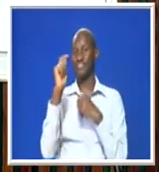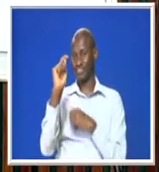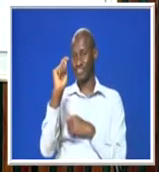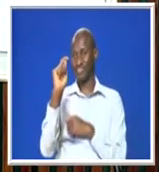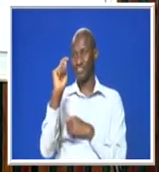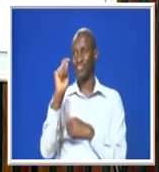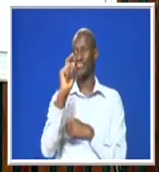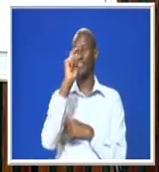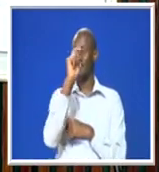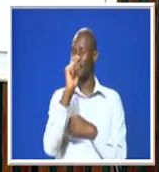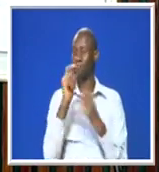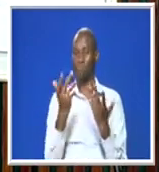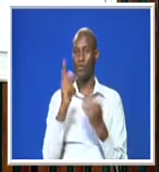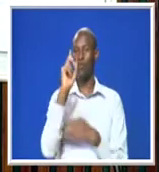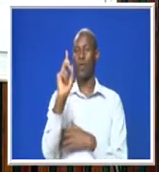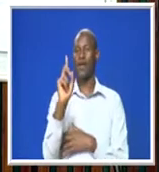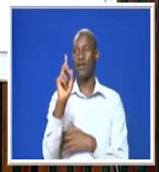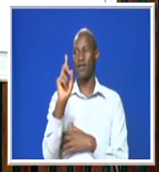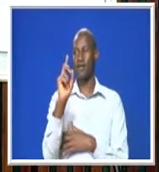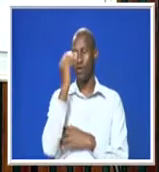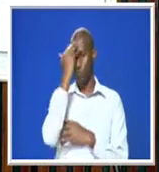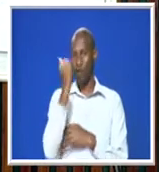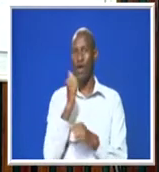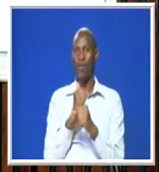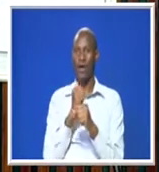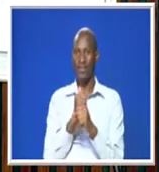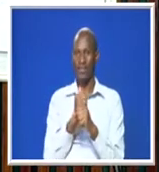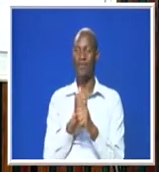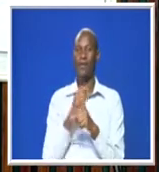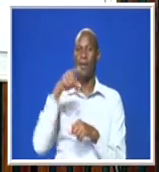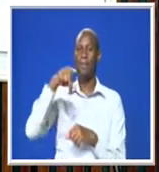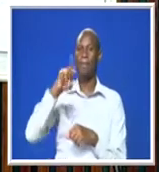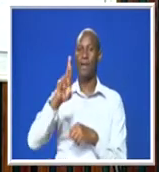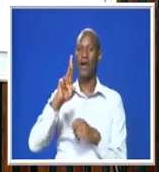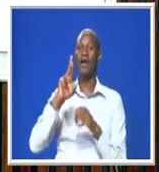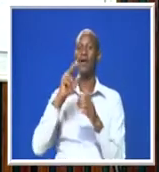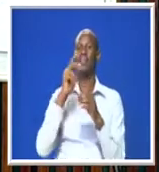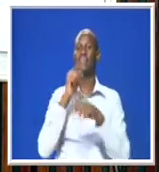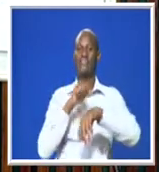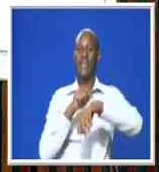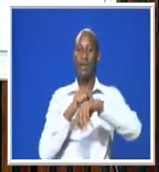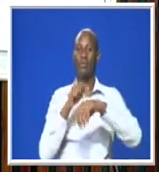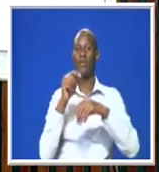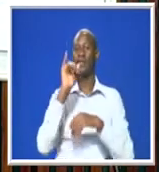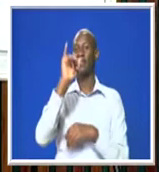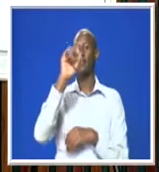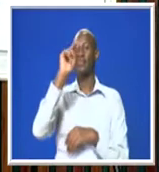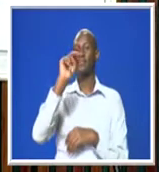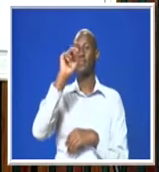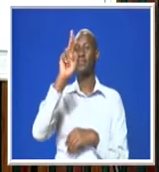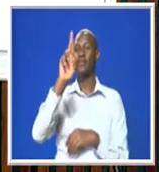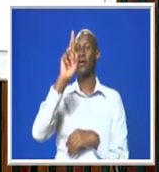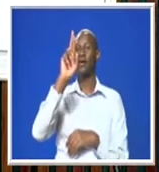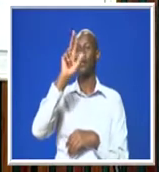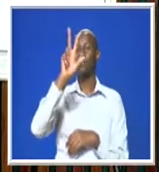around, T is 1 because we are working per time interval. And the time interval this time around